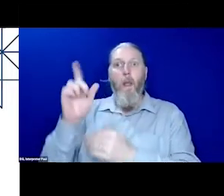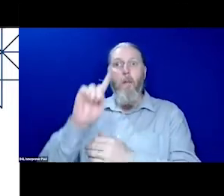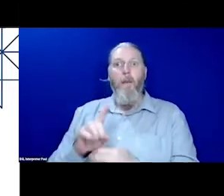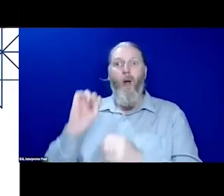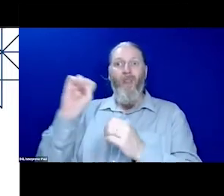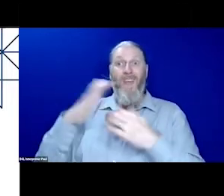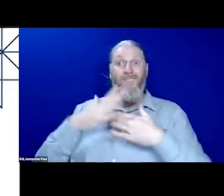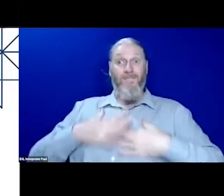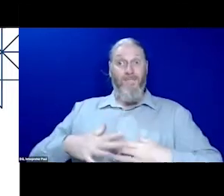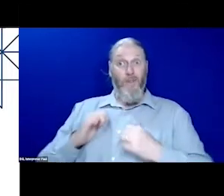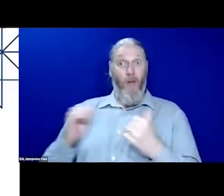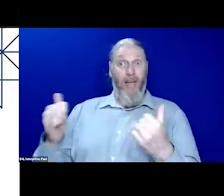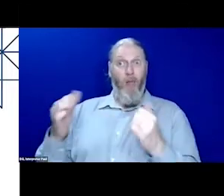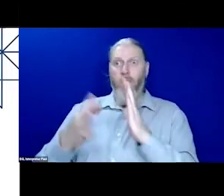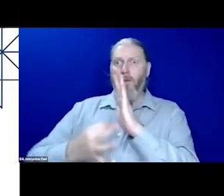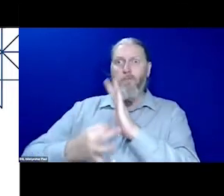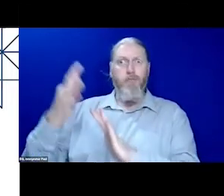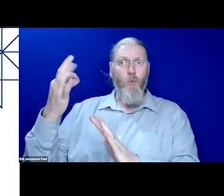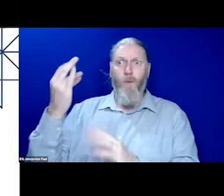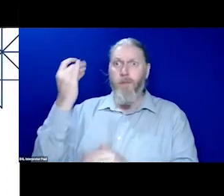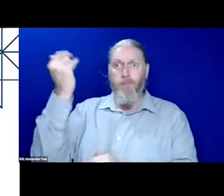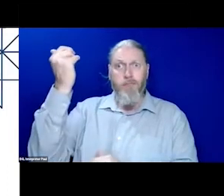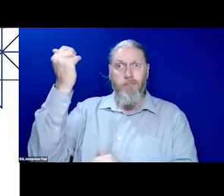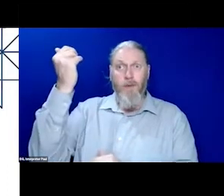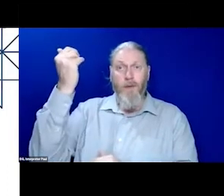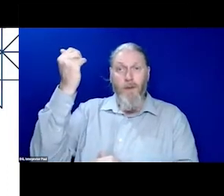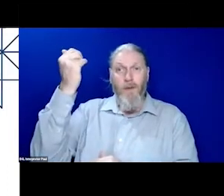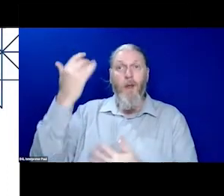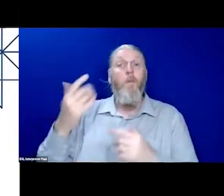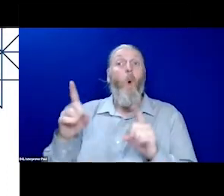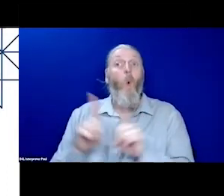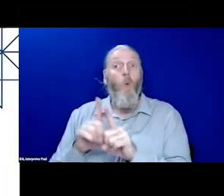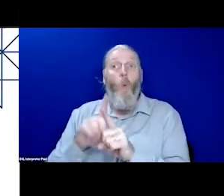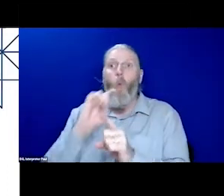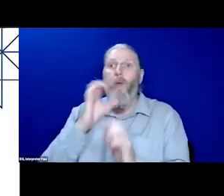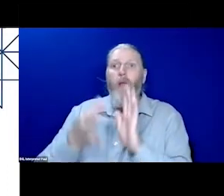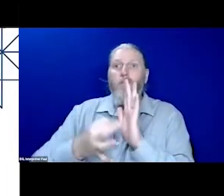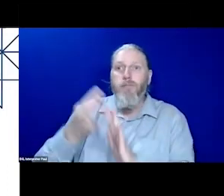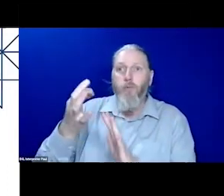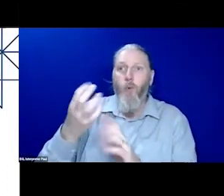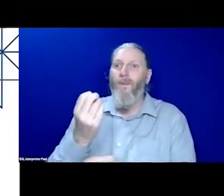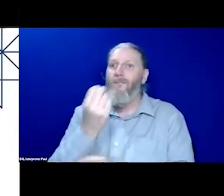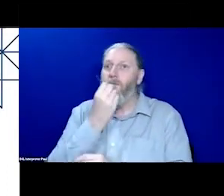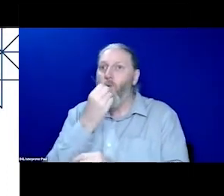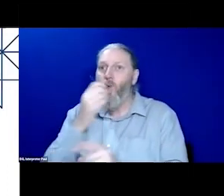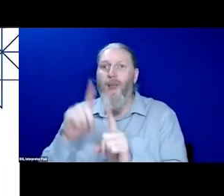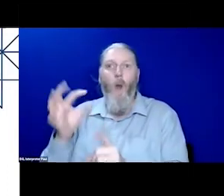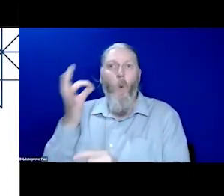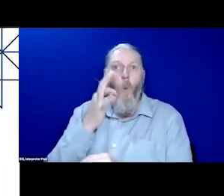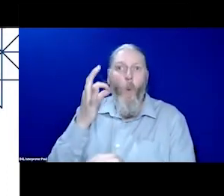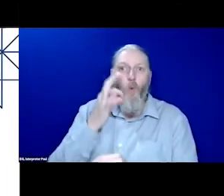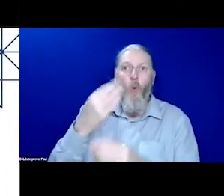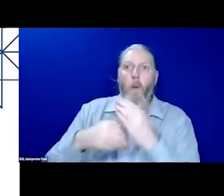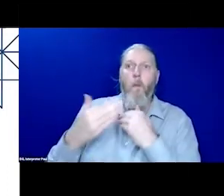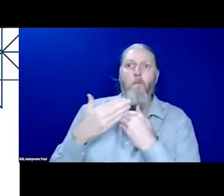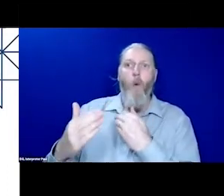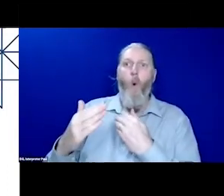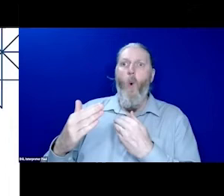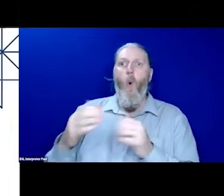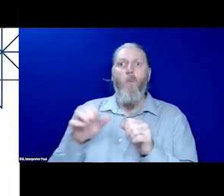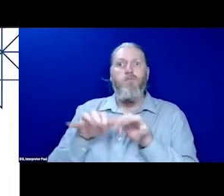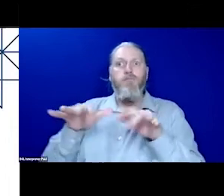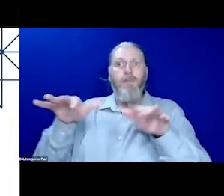worldwide, while also improving food and water security, which also has big physical and mental